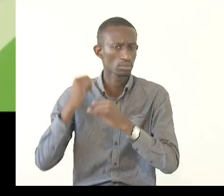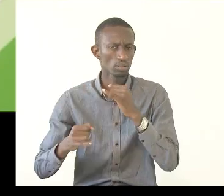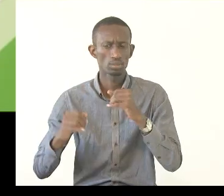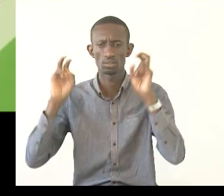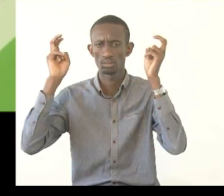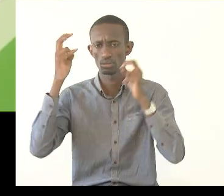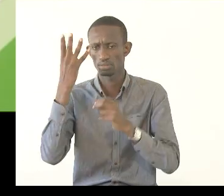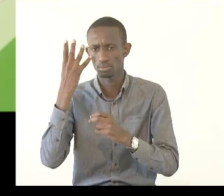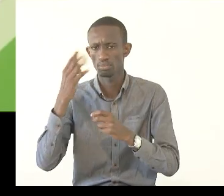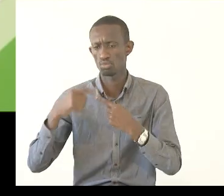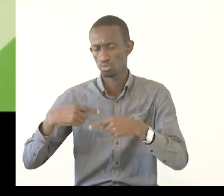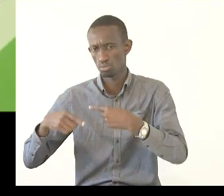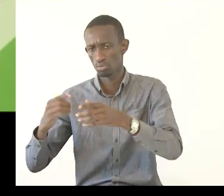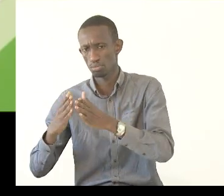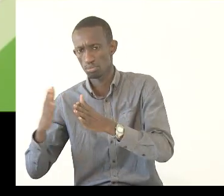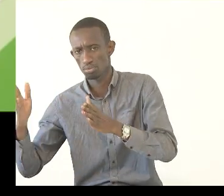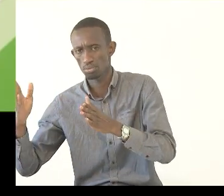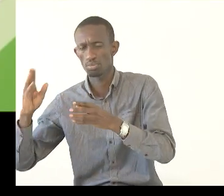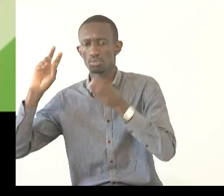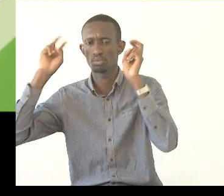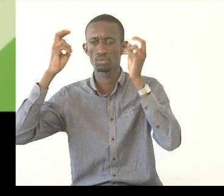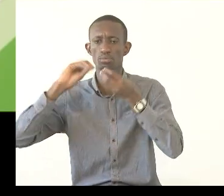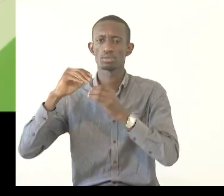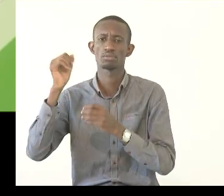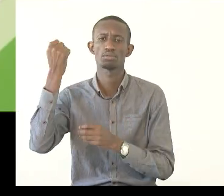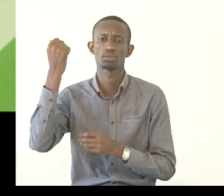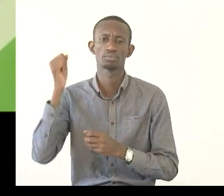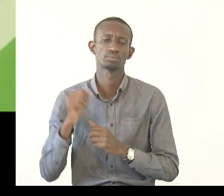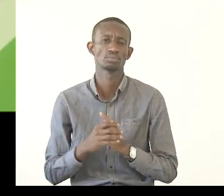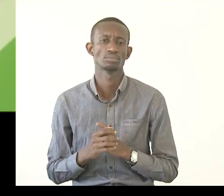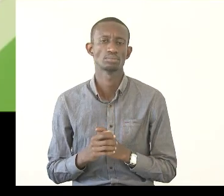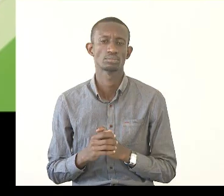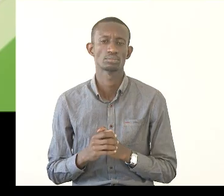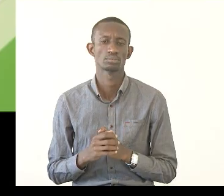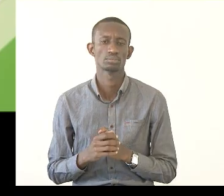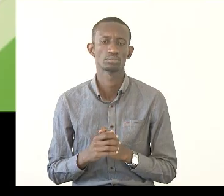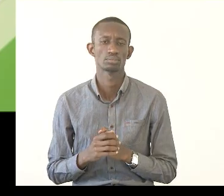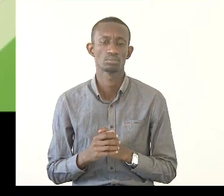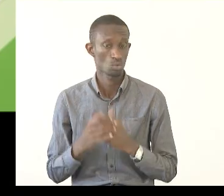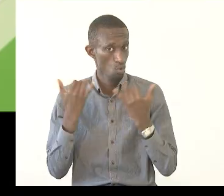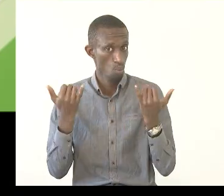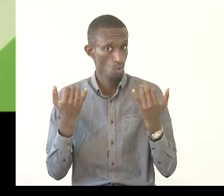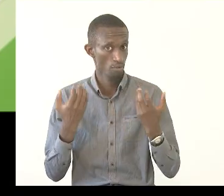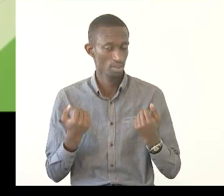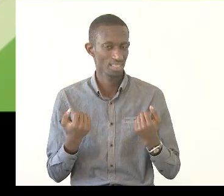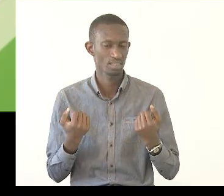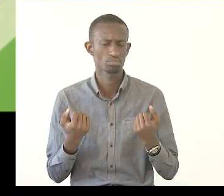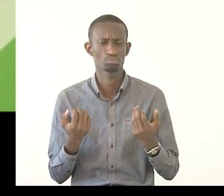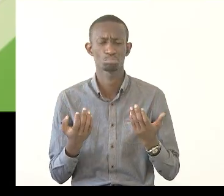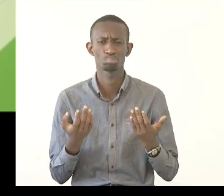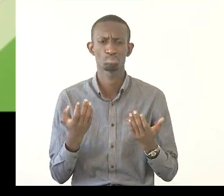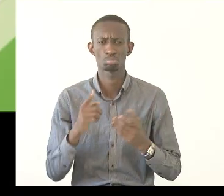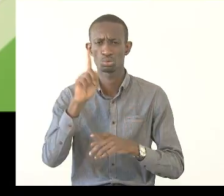I thought it much necessary to at least have maybe some questions that we are going to